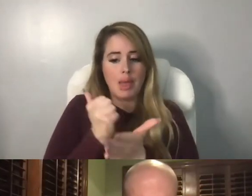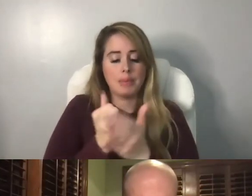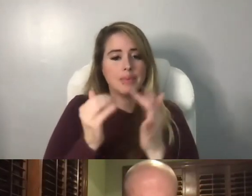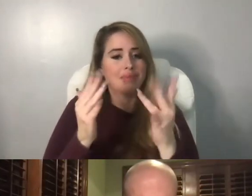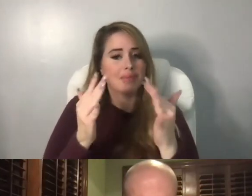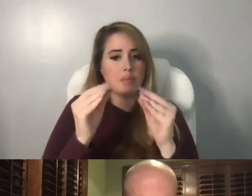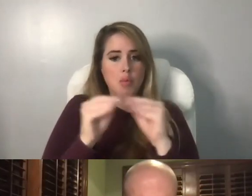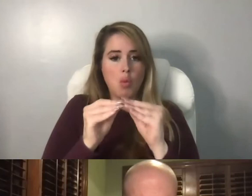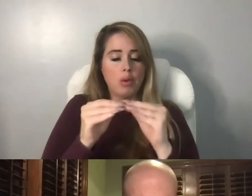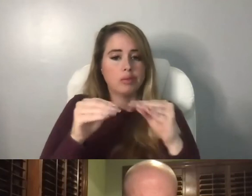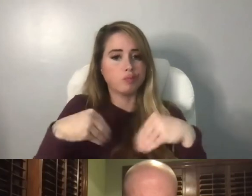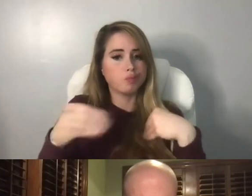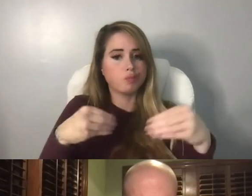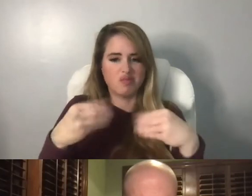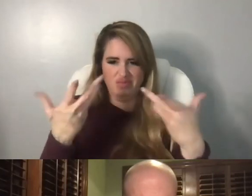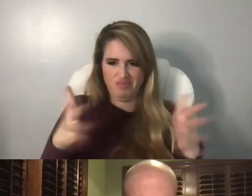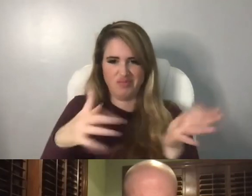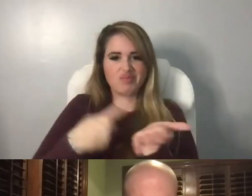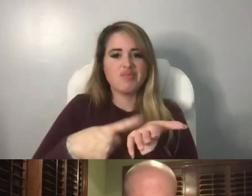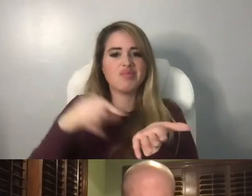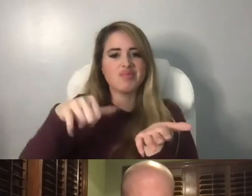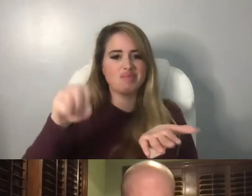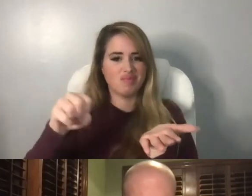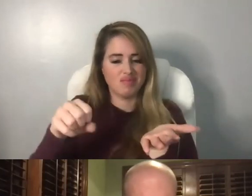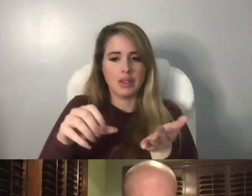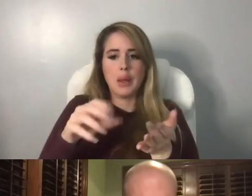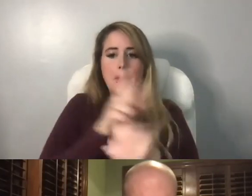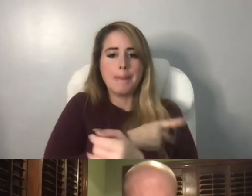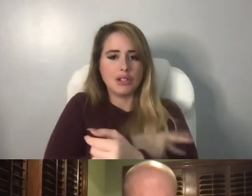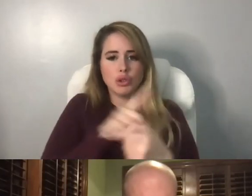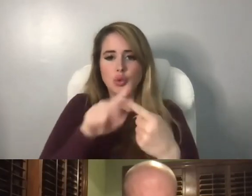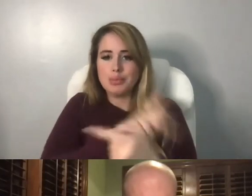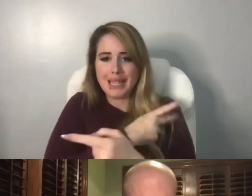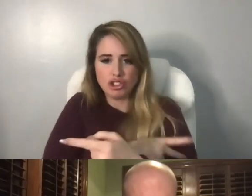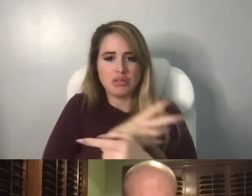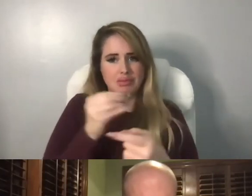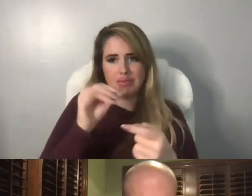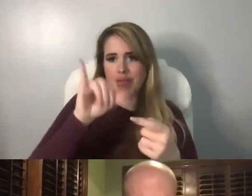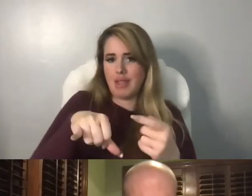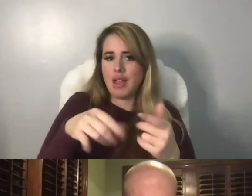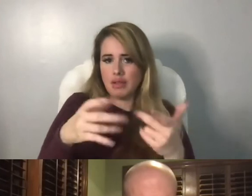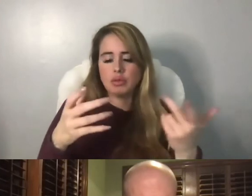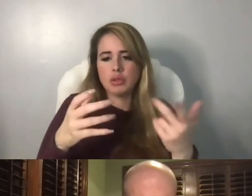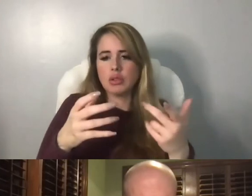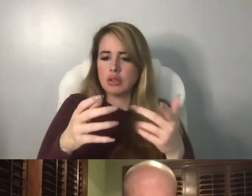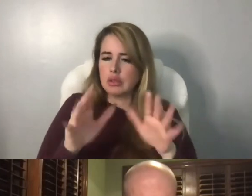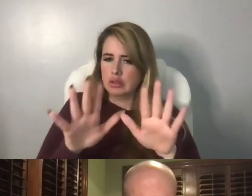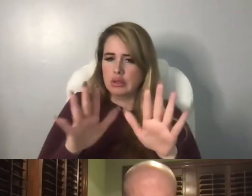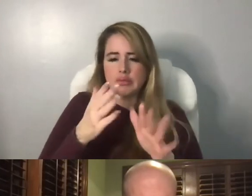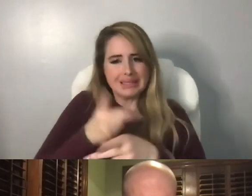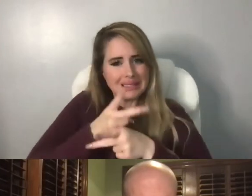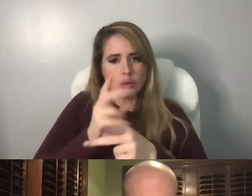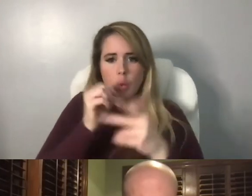think it's been addressed. It's probably patient to patient, and it's probably judicious. You don't want to overdo